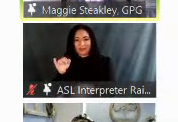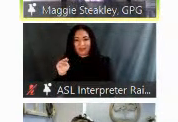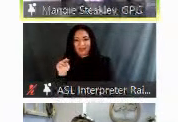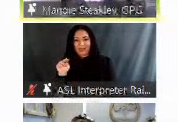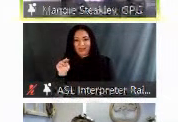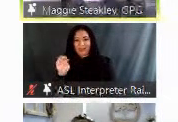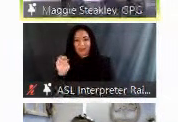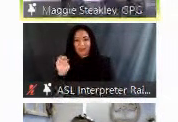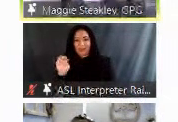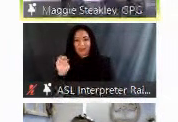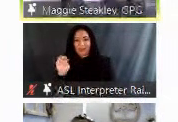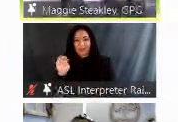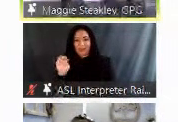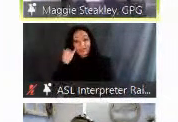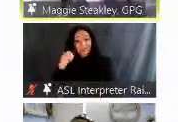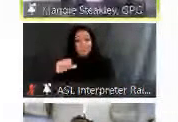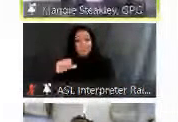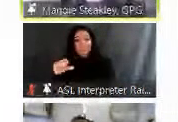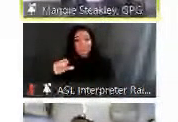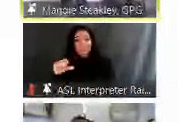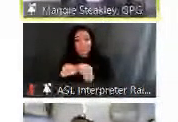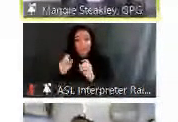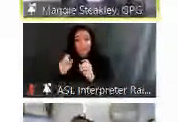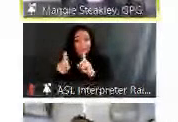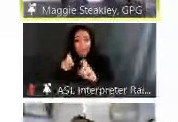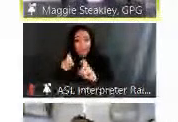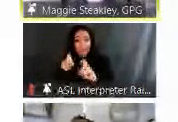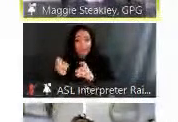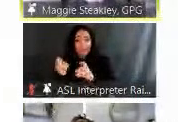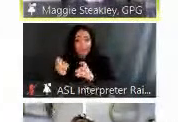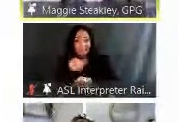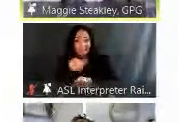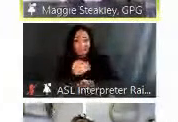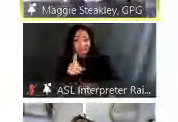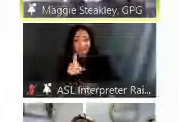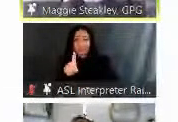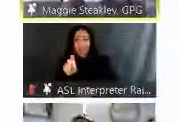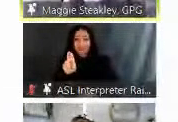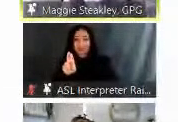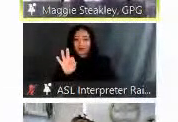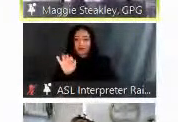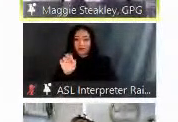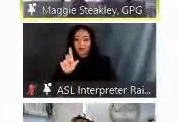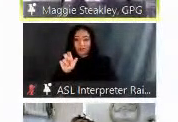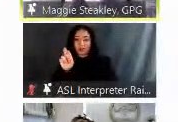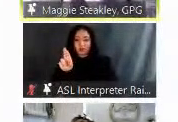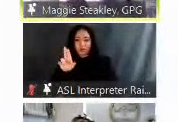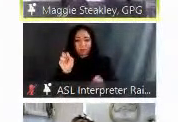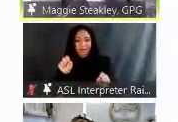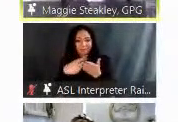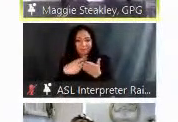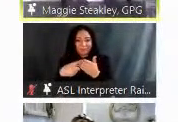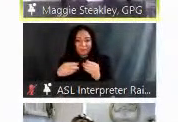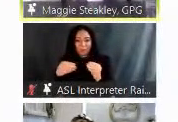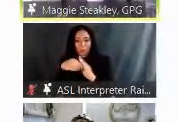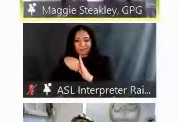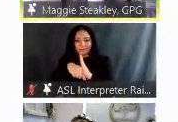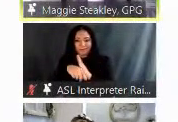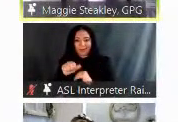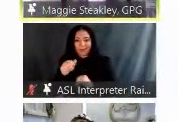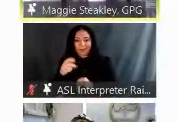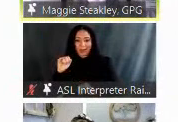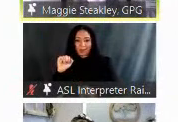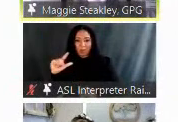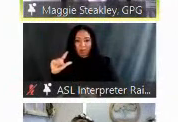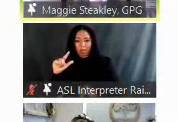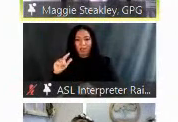pass along to Dr. Fuller or that we can explore together in April. And we will have much more time in April and in future